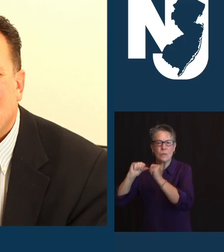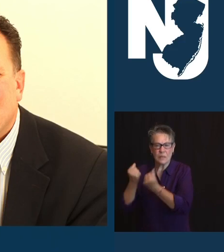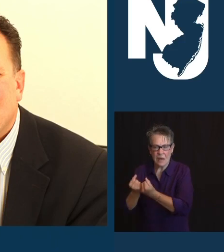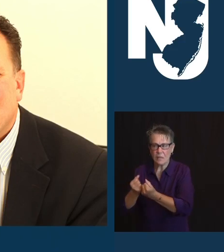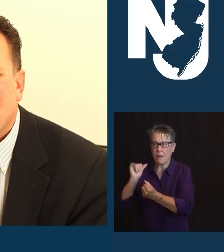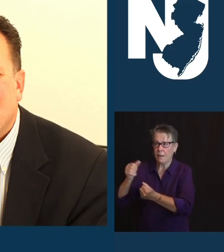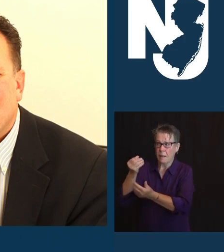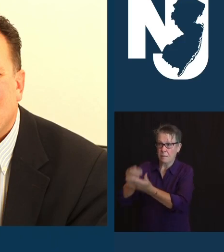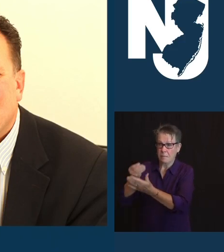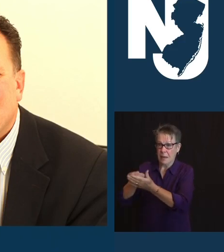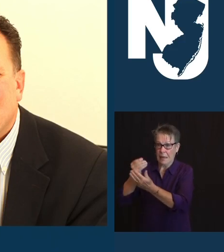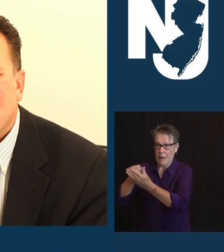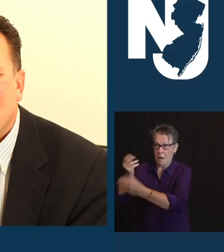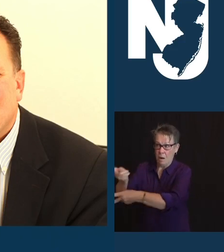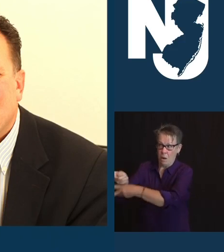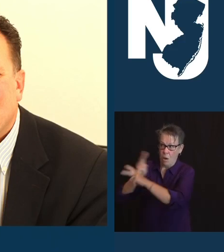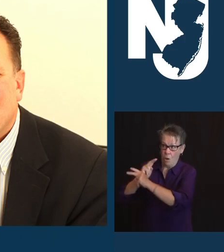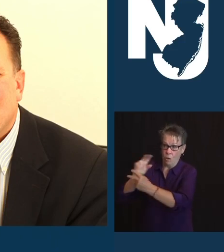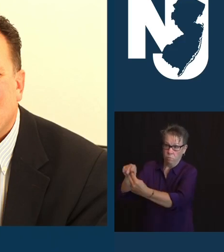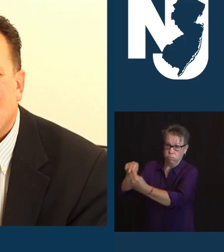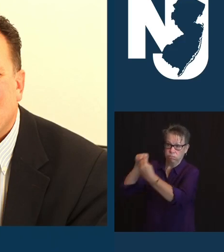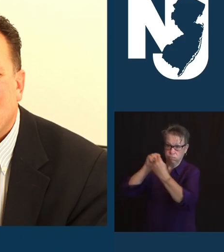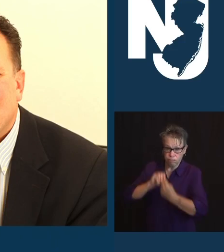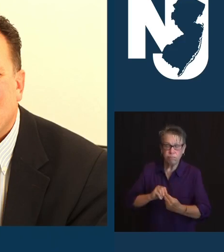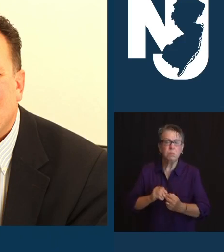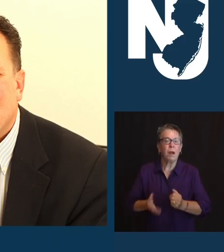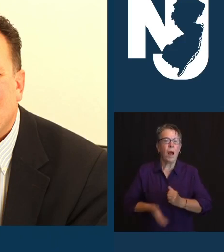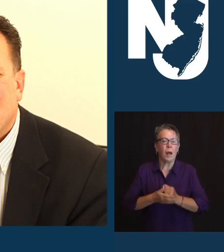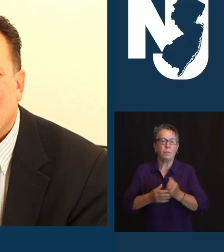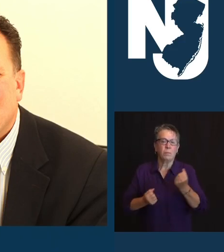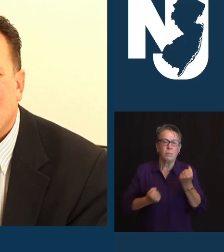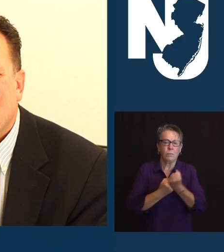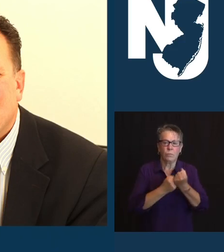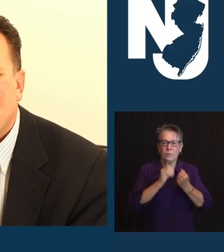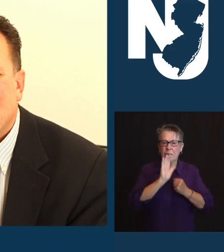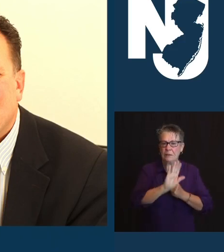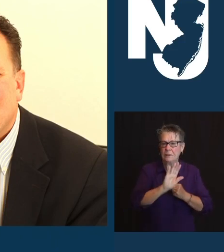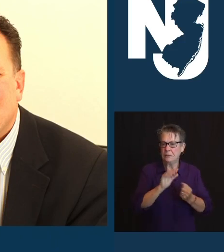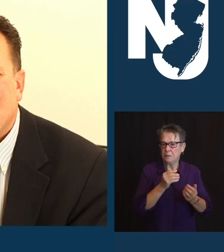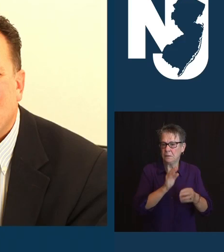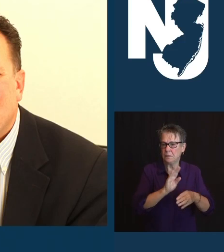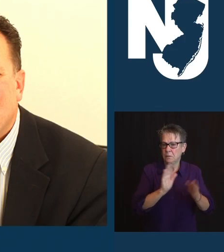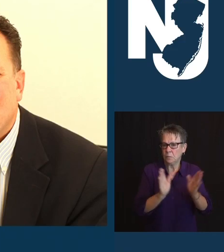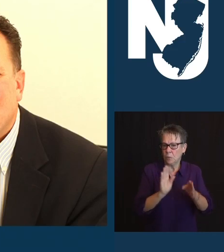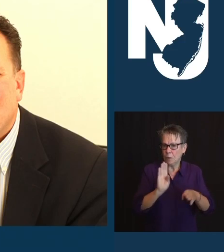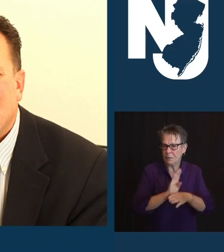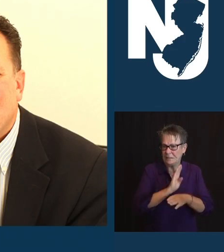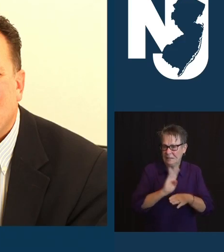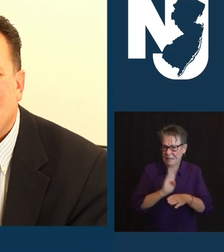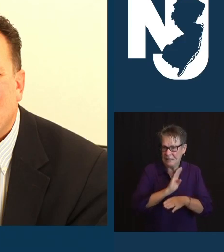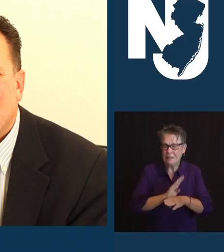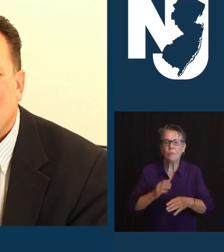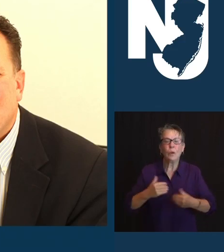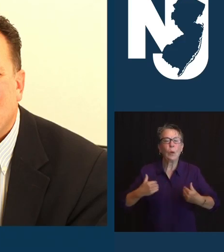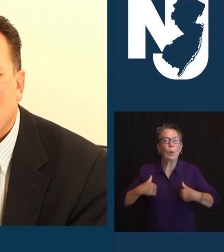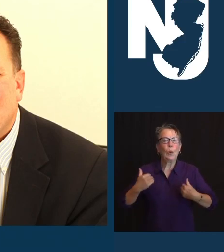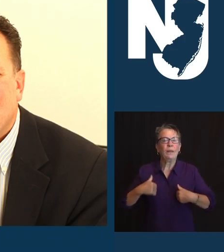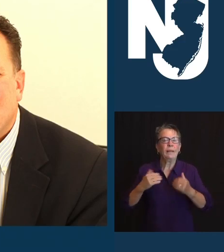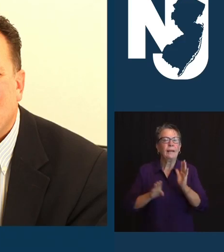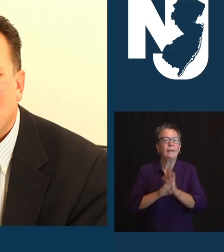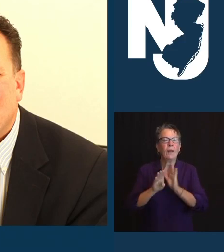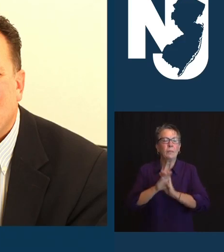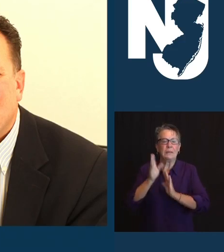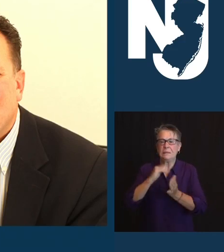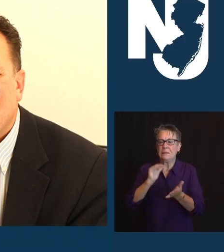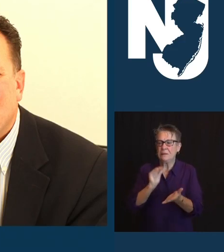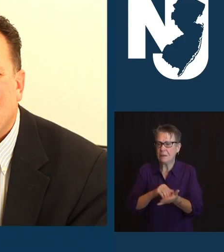issues, poverty, and other challenges. At the core of their mission is their community mental health clinic that provides essential care and